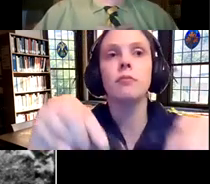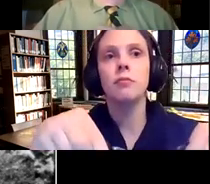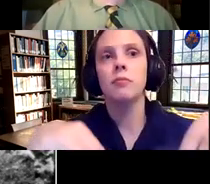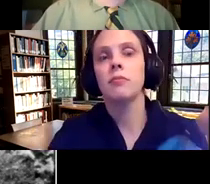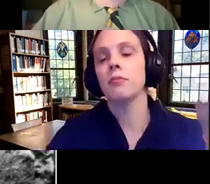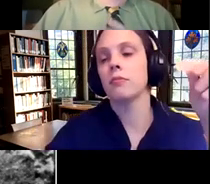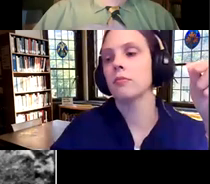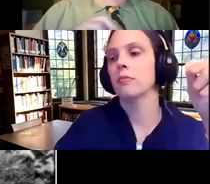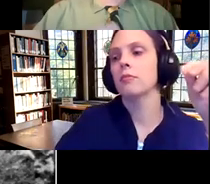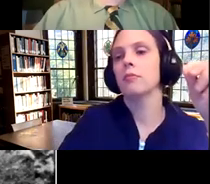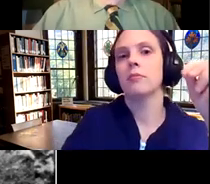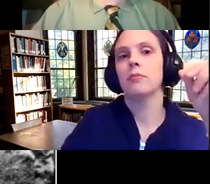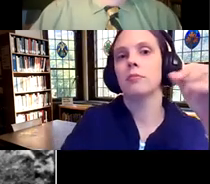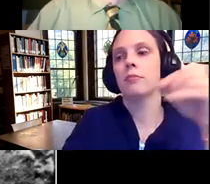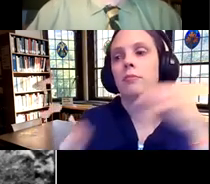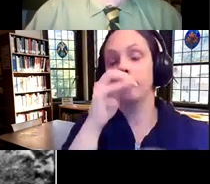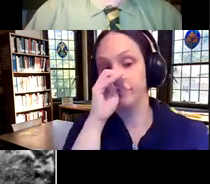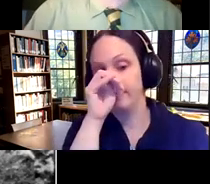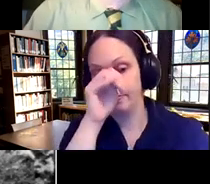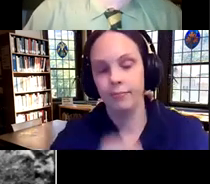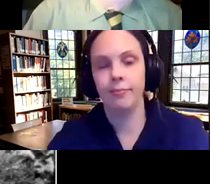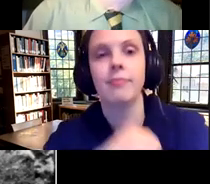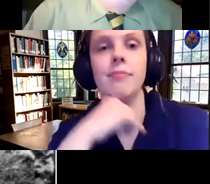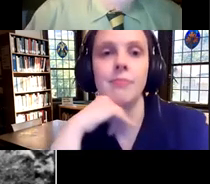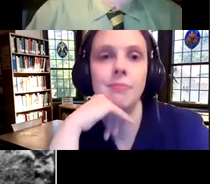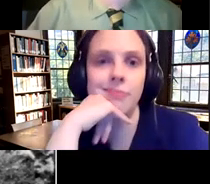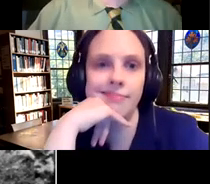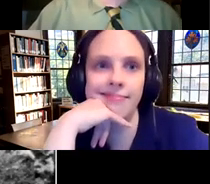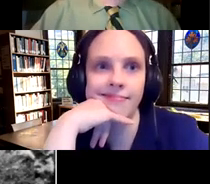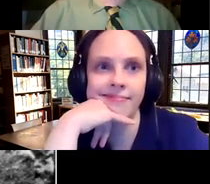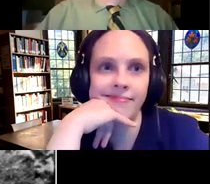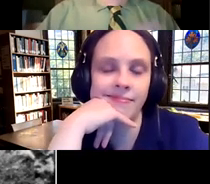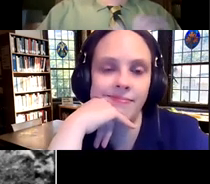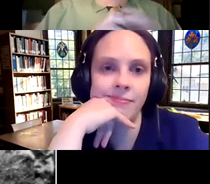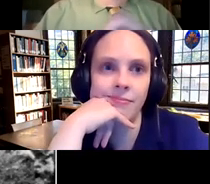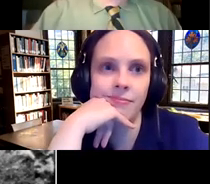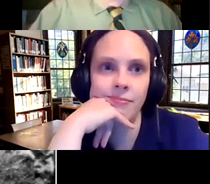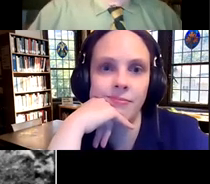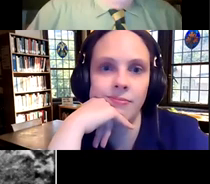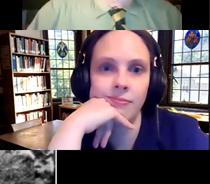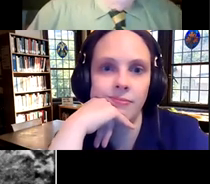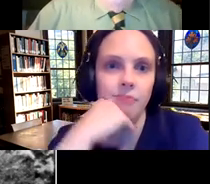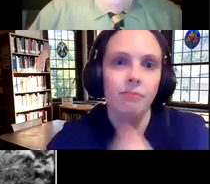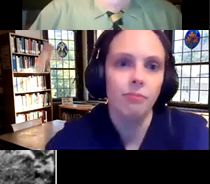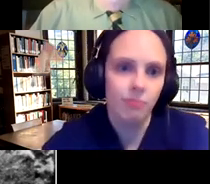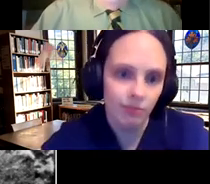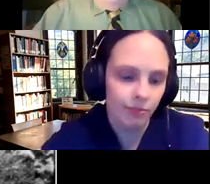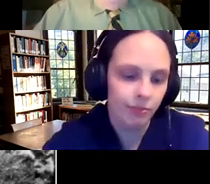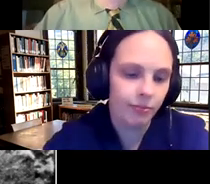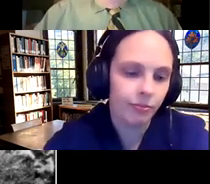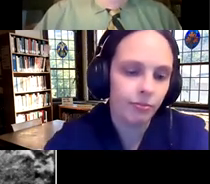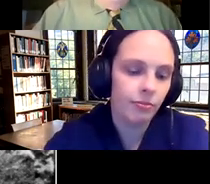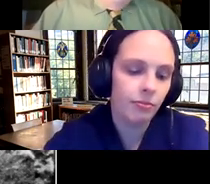like a horror movie that some monster had just gone through the campus with construction